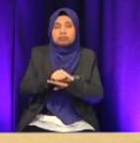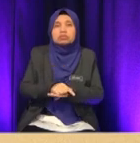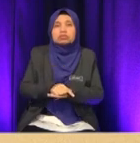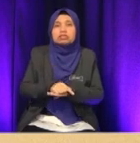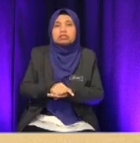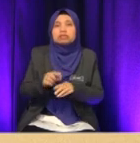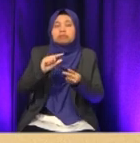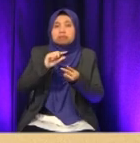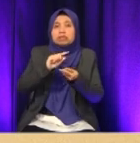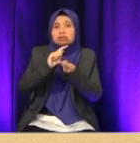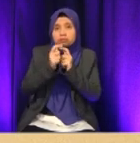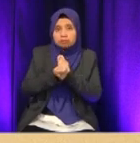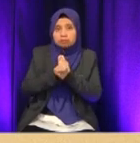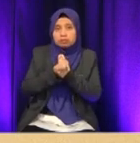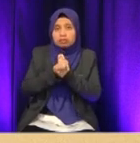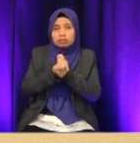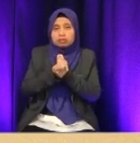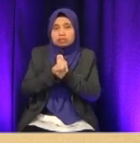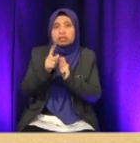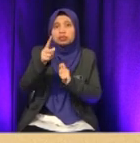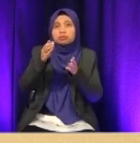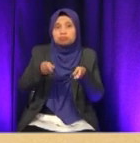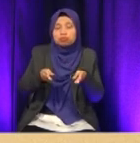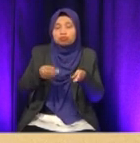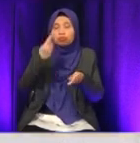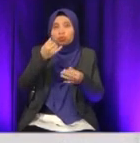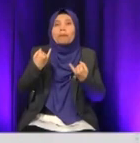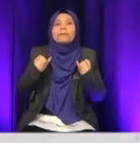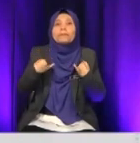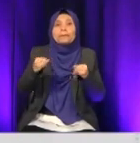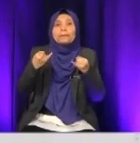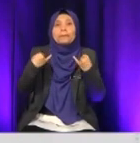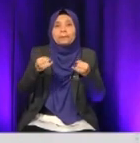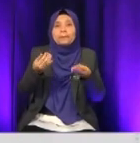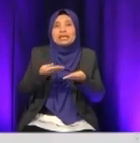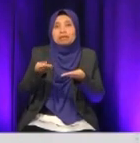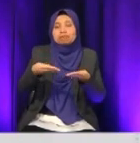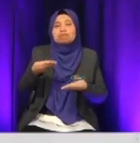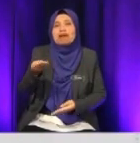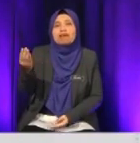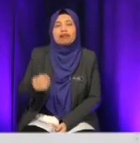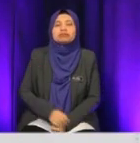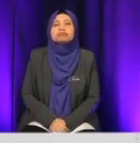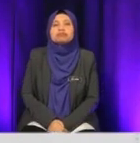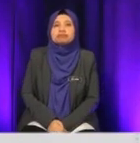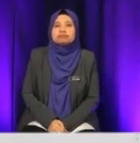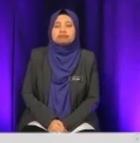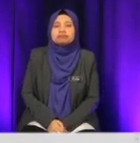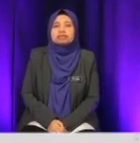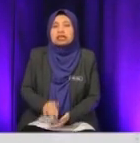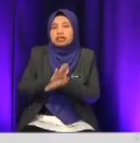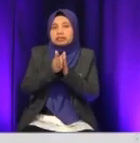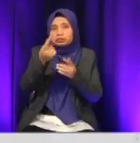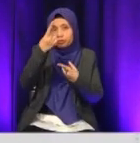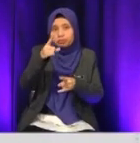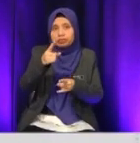as changing a light bulb or delivering someone's shopping. Okay, so we have our keywords already. Why don't we double-check mm-hmm. our answers?